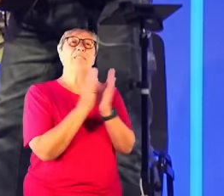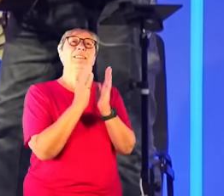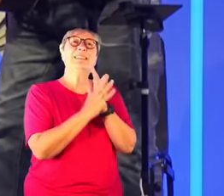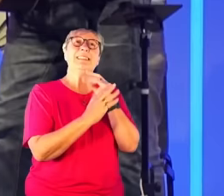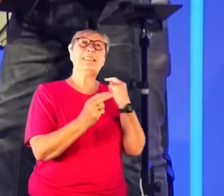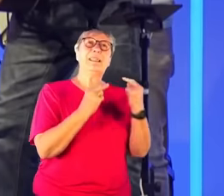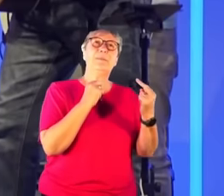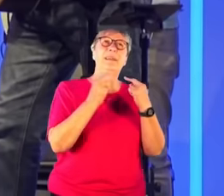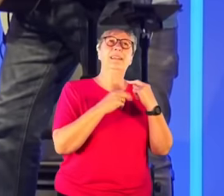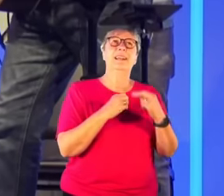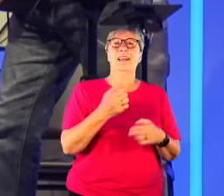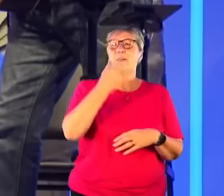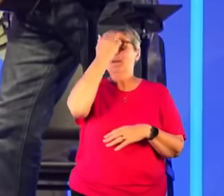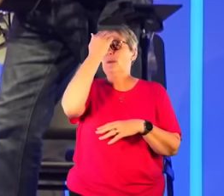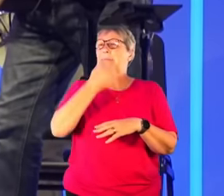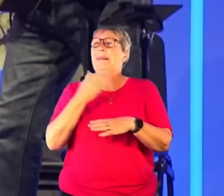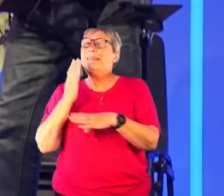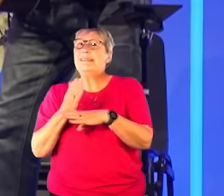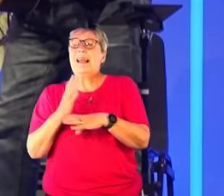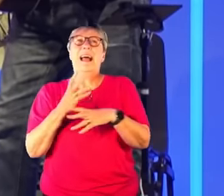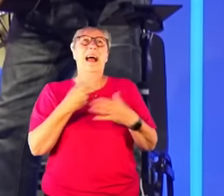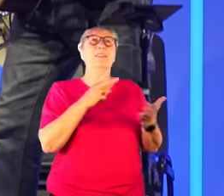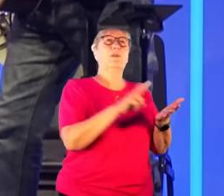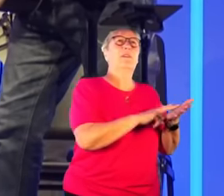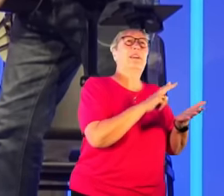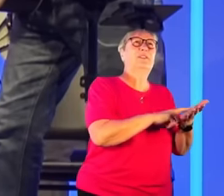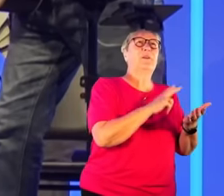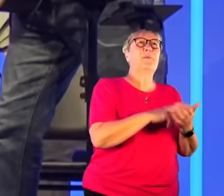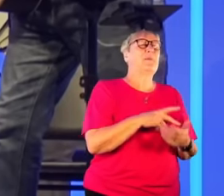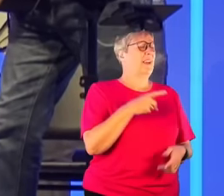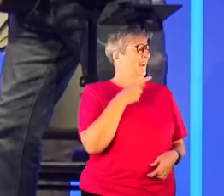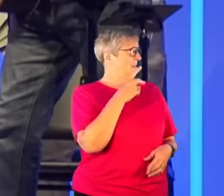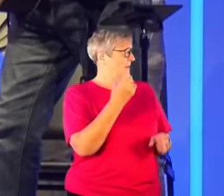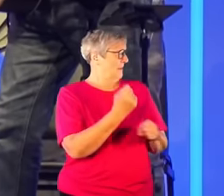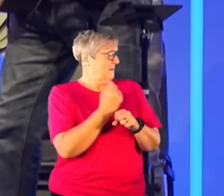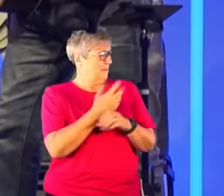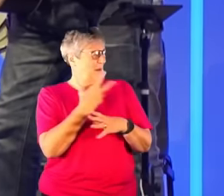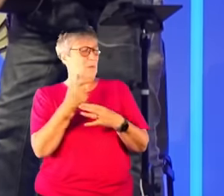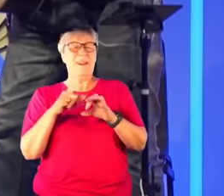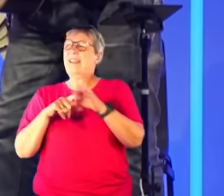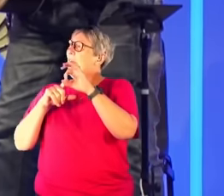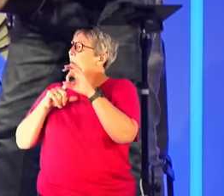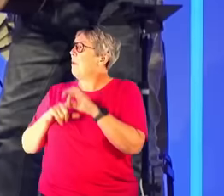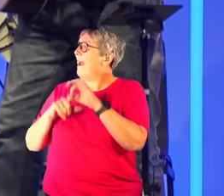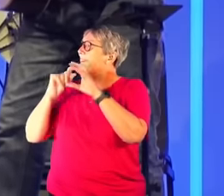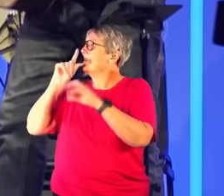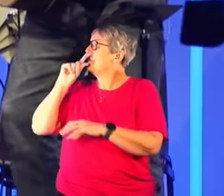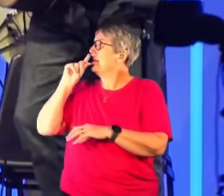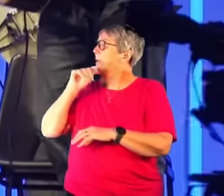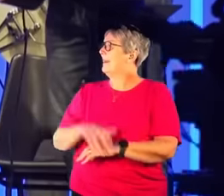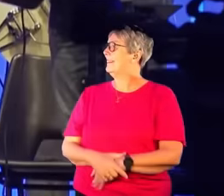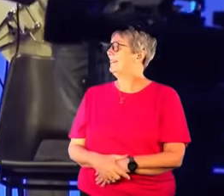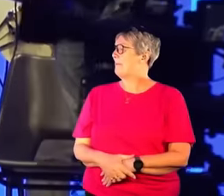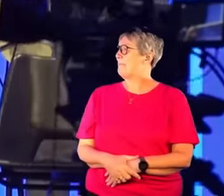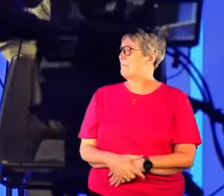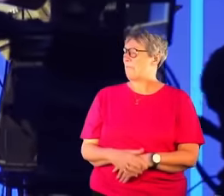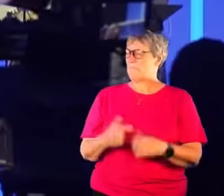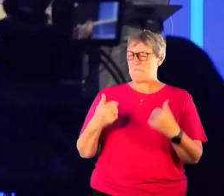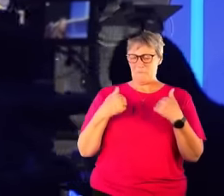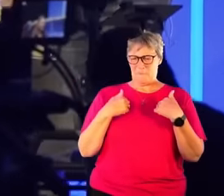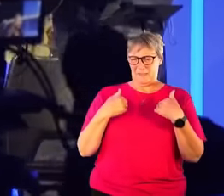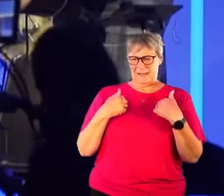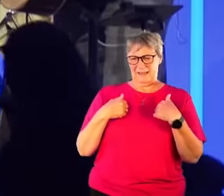another job as well, because you did something with quails. Go on. You've got to tell them about the quails. Okay. So when I